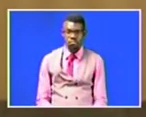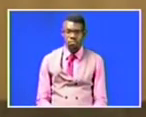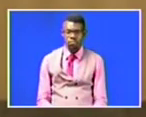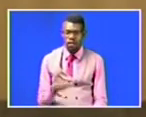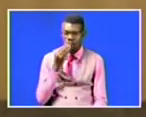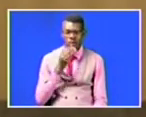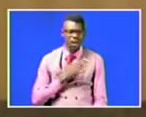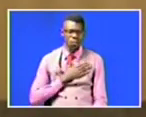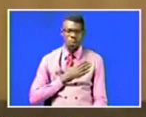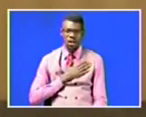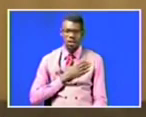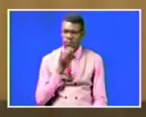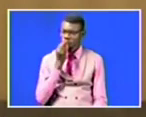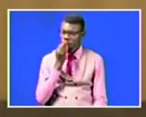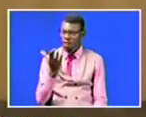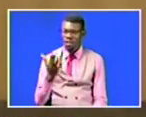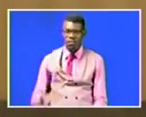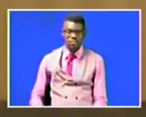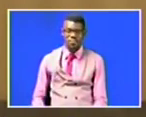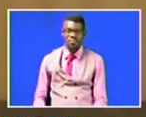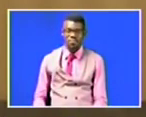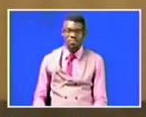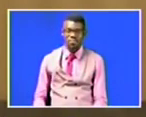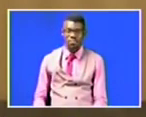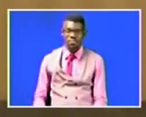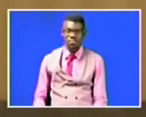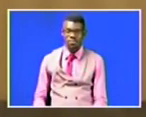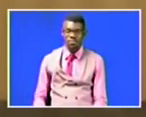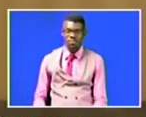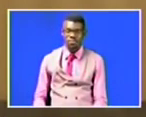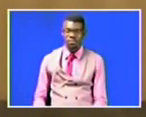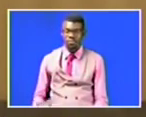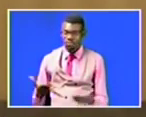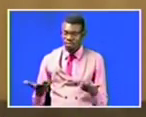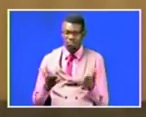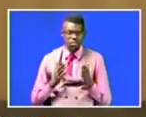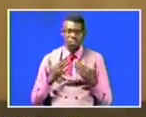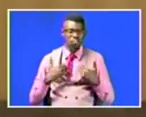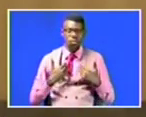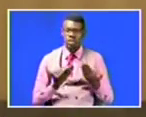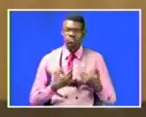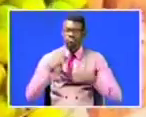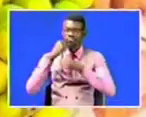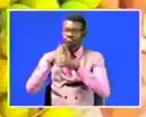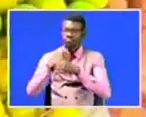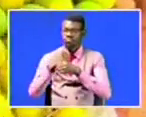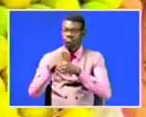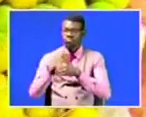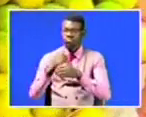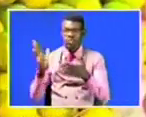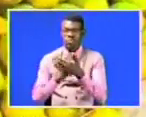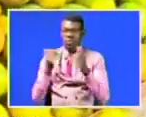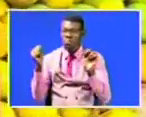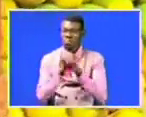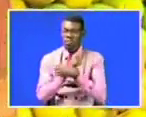food. So at an individual level, there's really nothing much you can really do about that. Experts